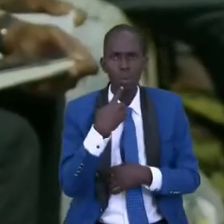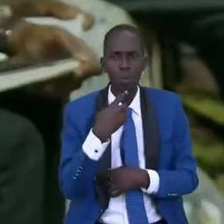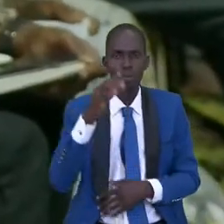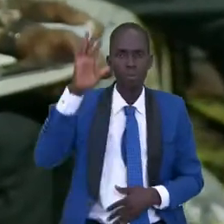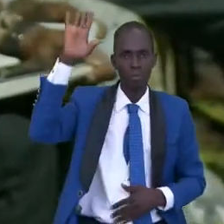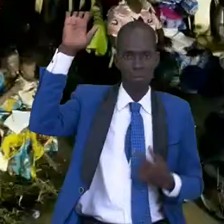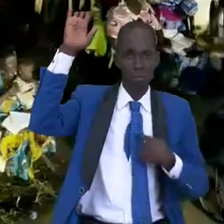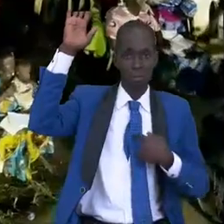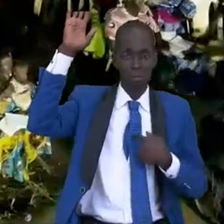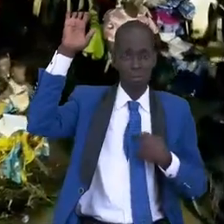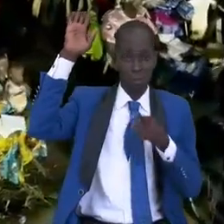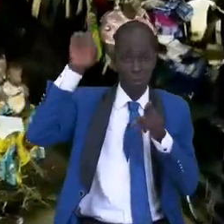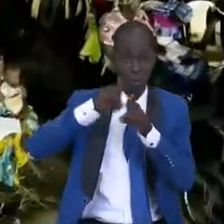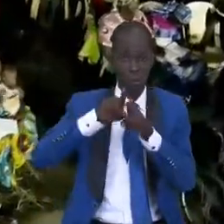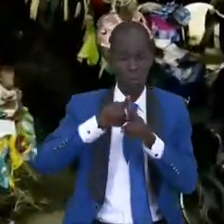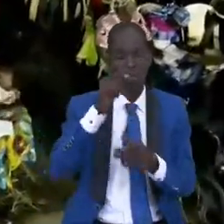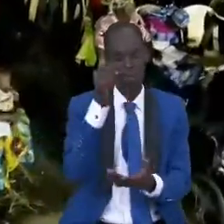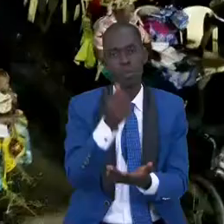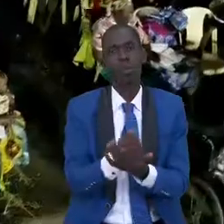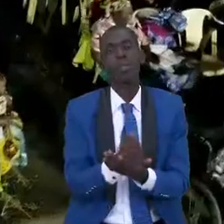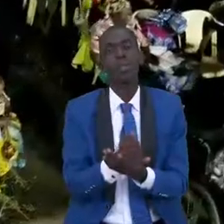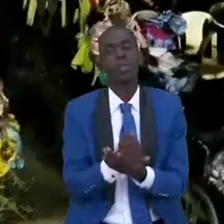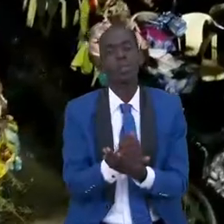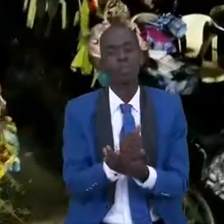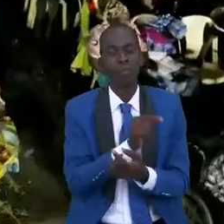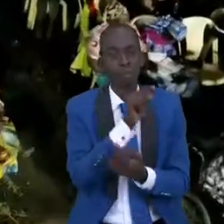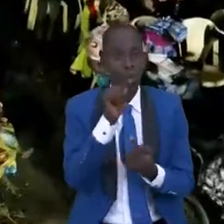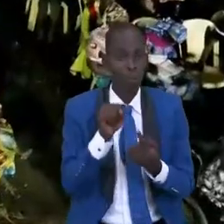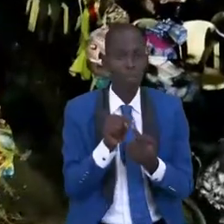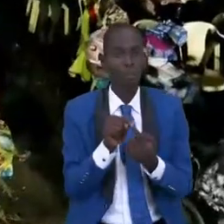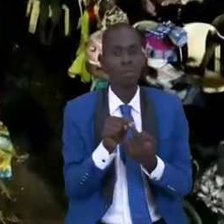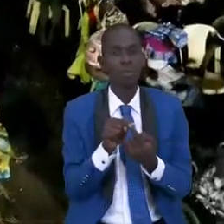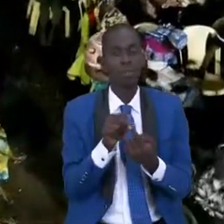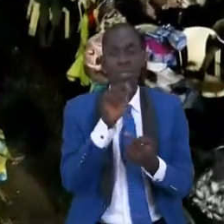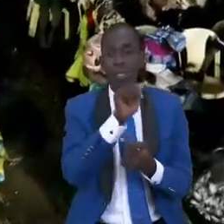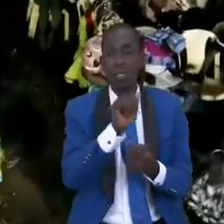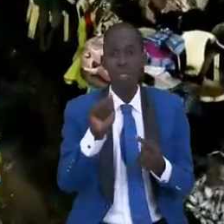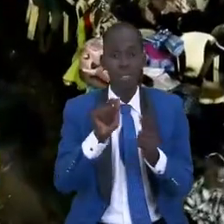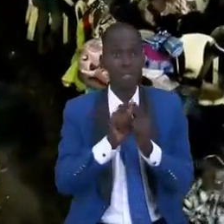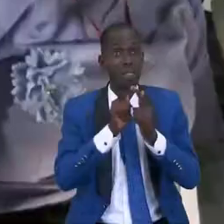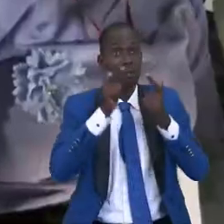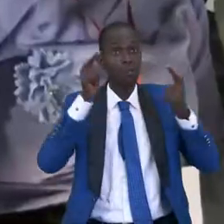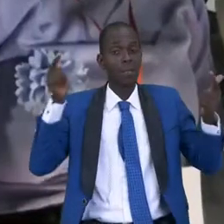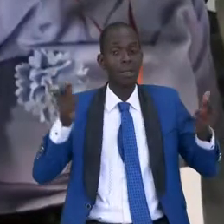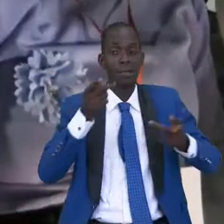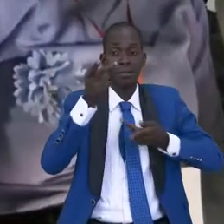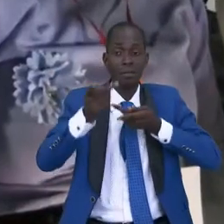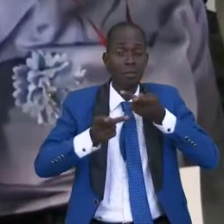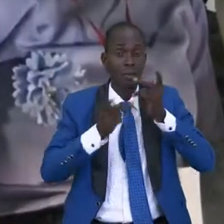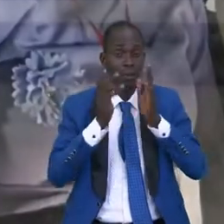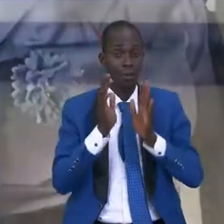Amen. Amen. When a great visitor,